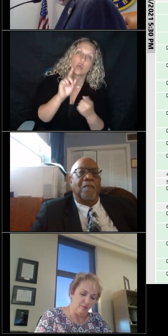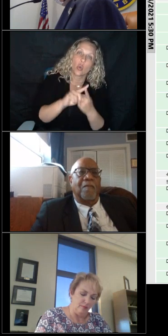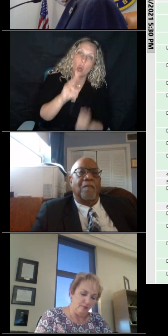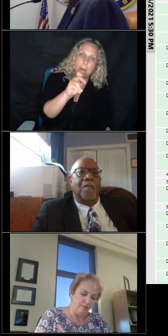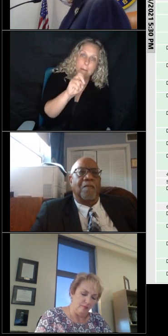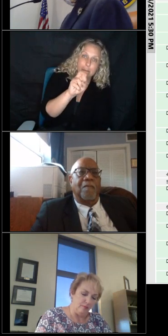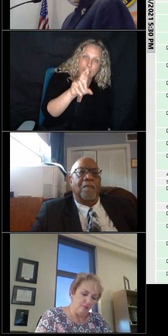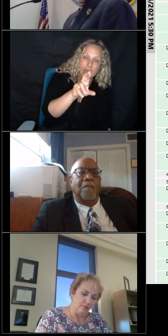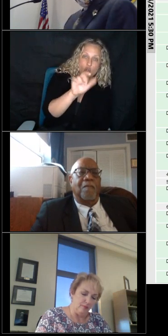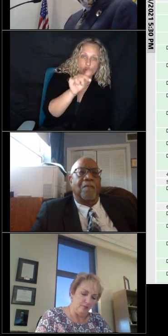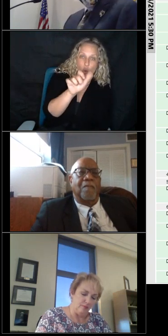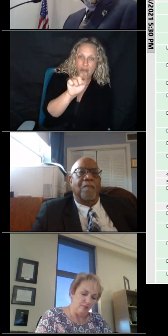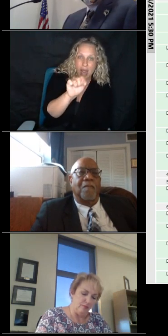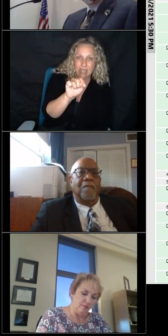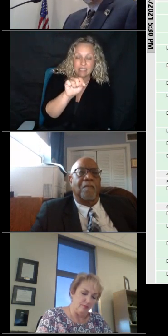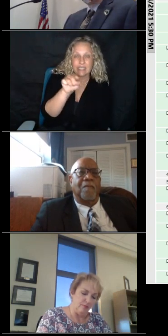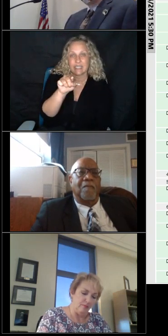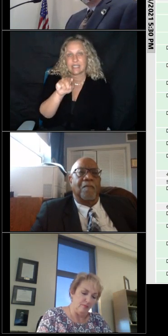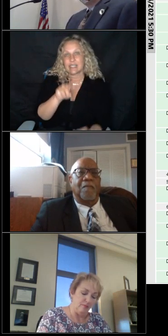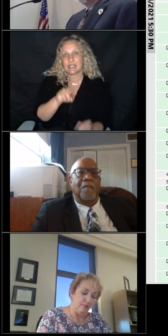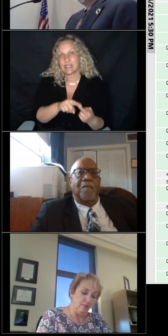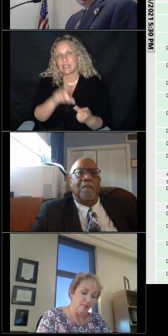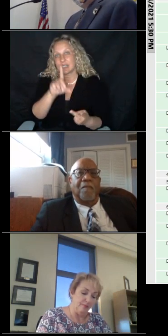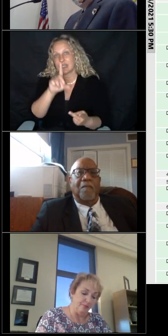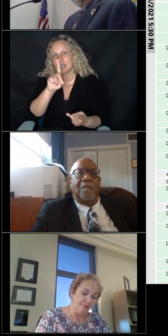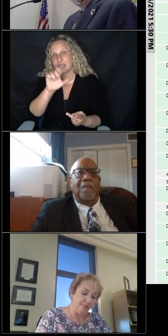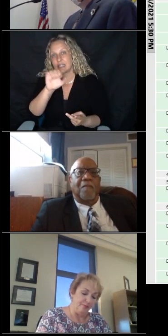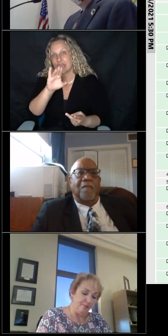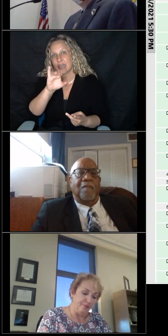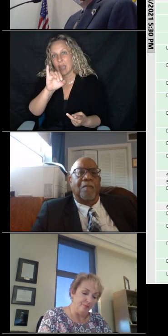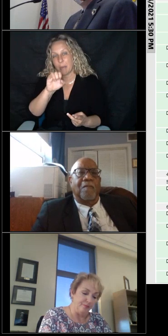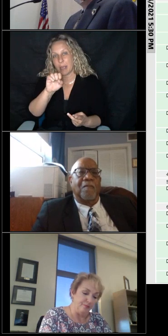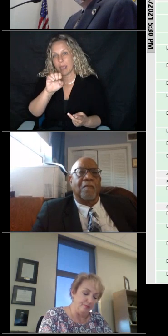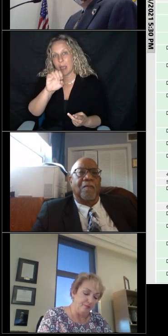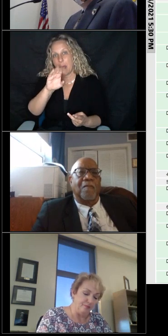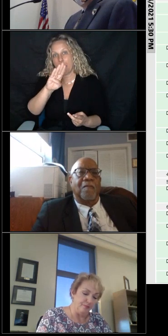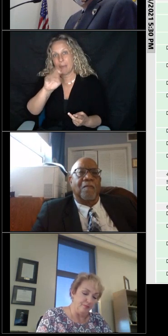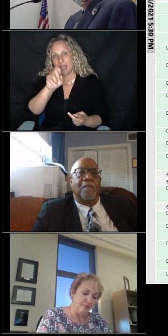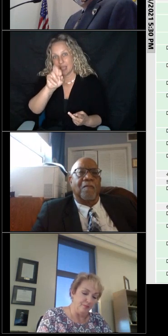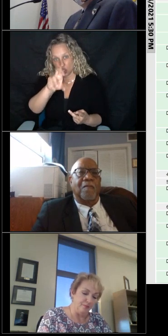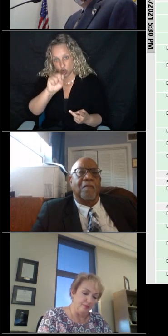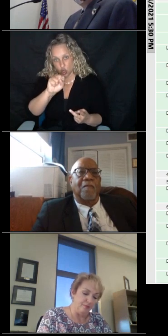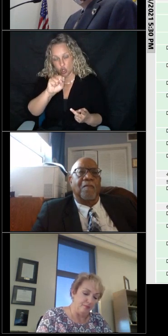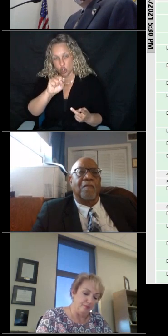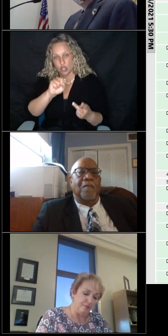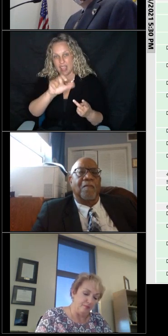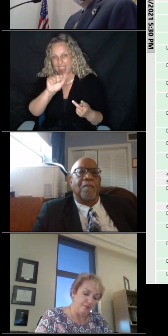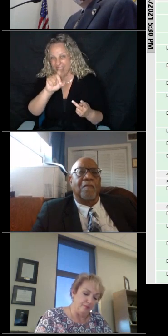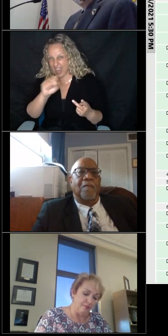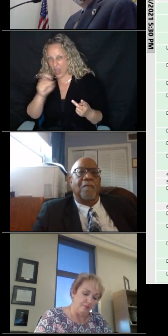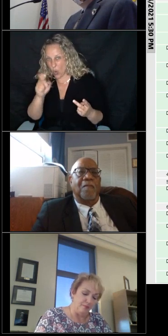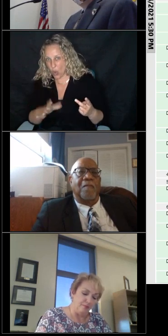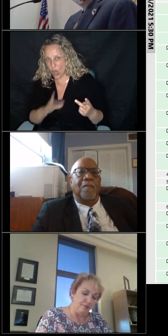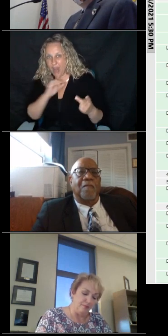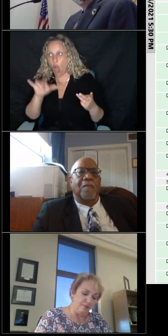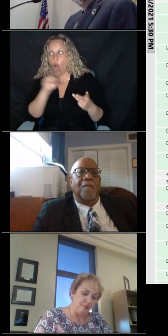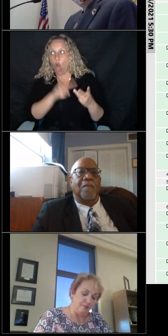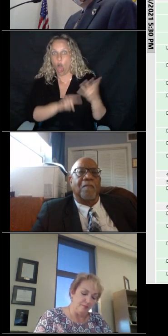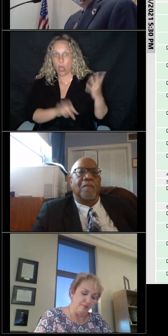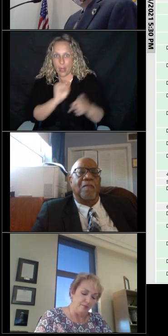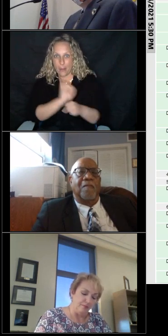Grant, Debbie Mayor, ADA coordinator, to all the employees of the city of Boynton Beach and